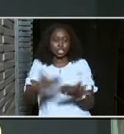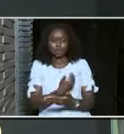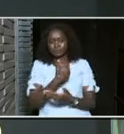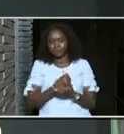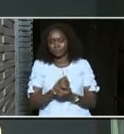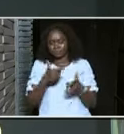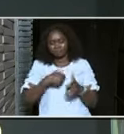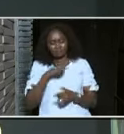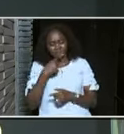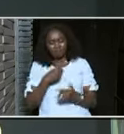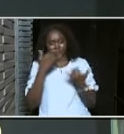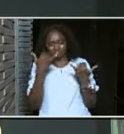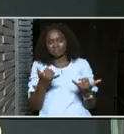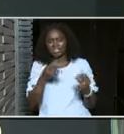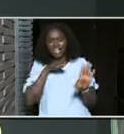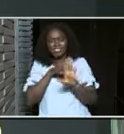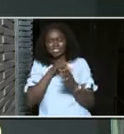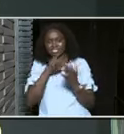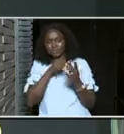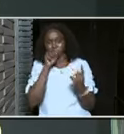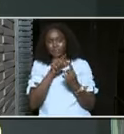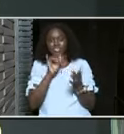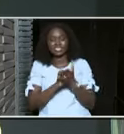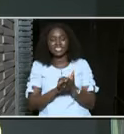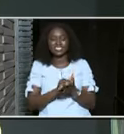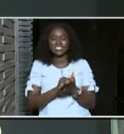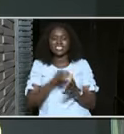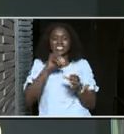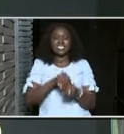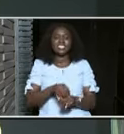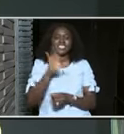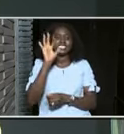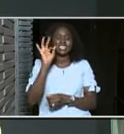let me say at this point that in